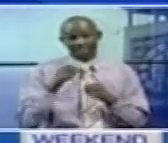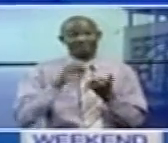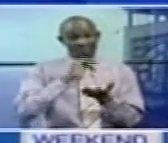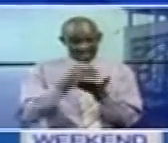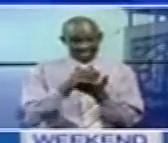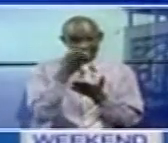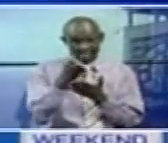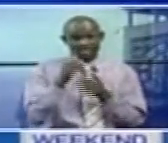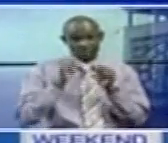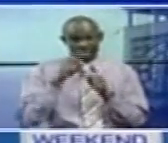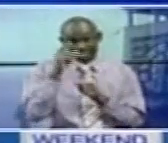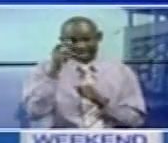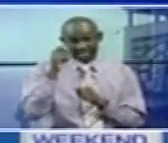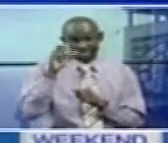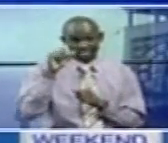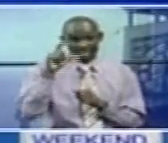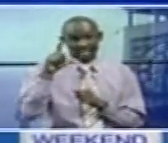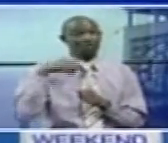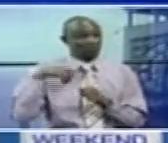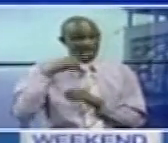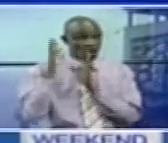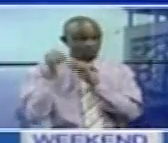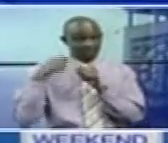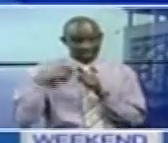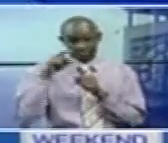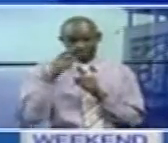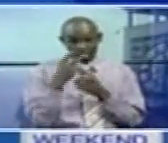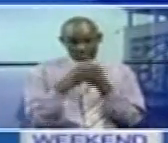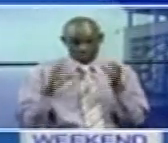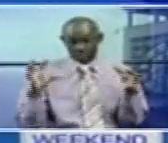funding, and that is Daniel Zimbi. So we hope that goes well for the both of them.